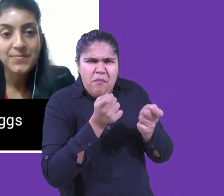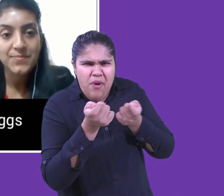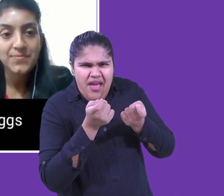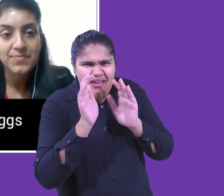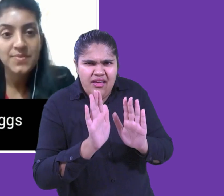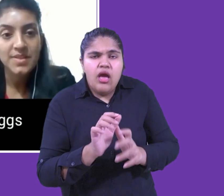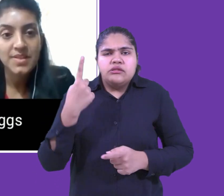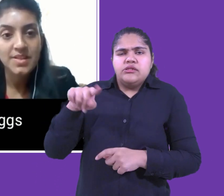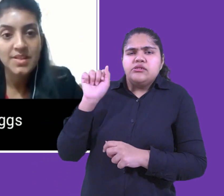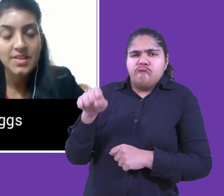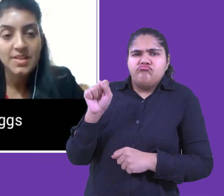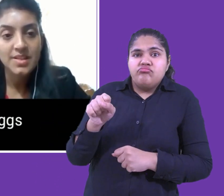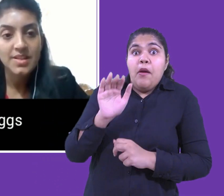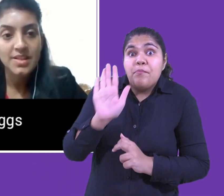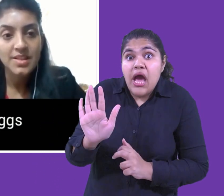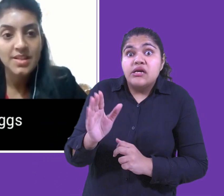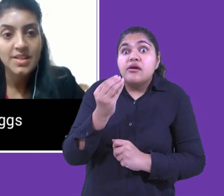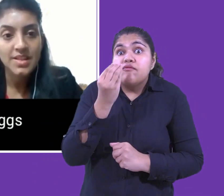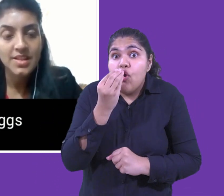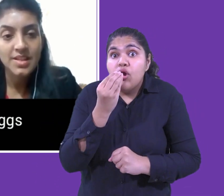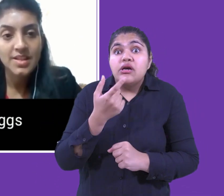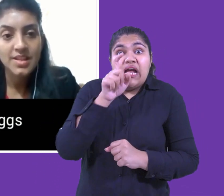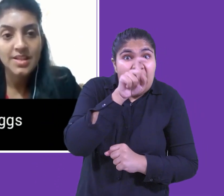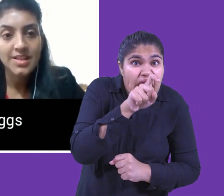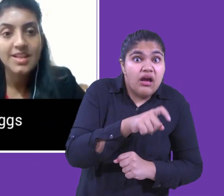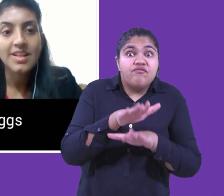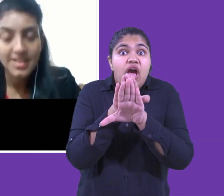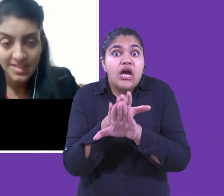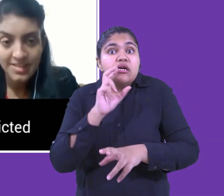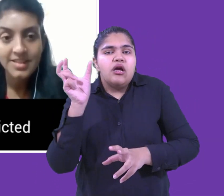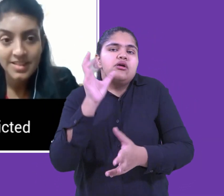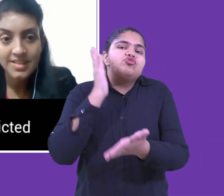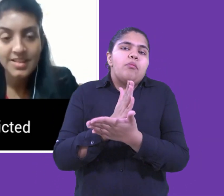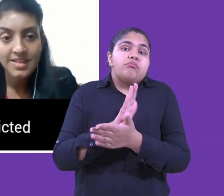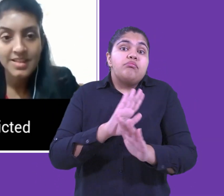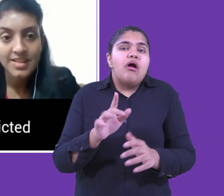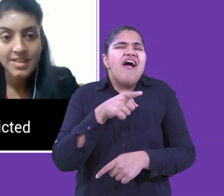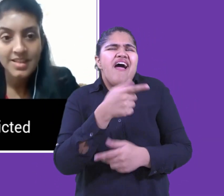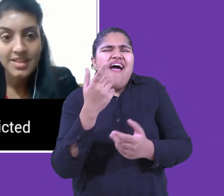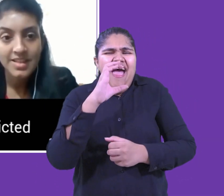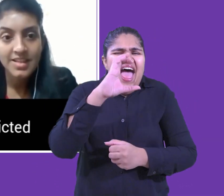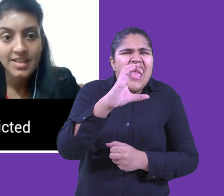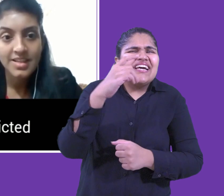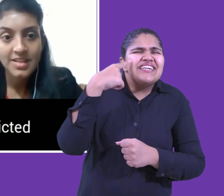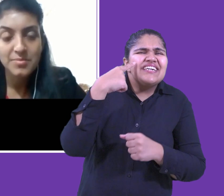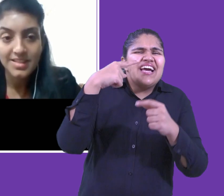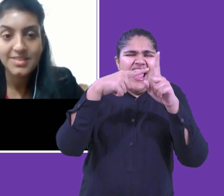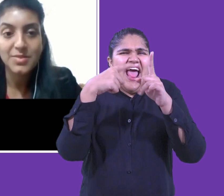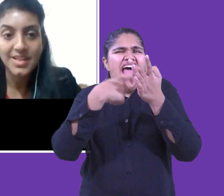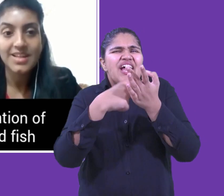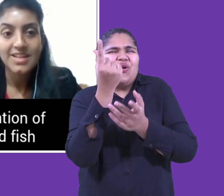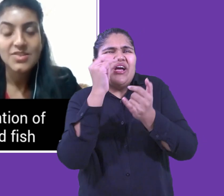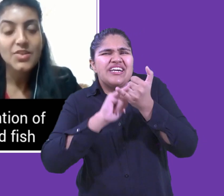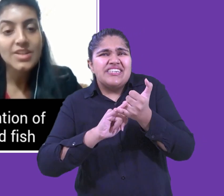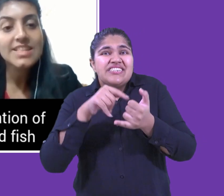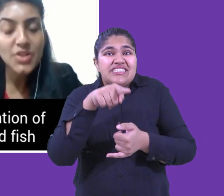restricted, and seafood and chicken and eggs are fully restricted, and citrus foods are again partly restricted. Partly,